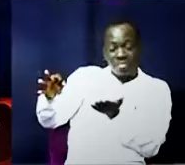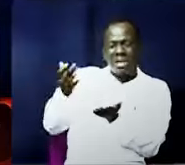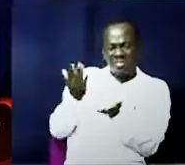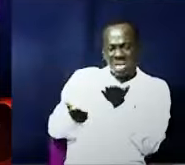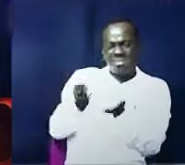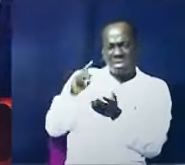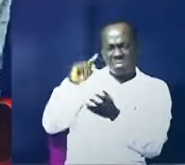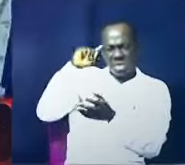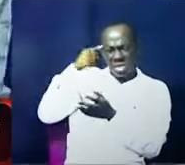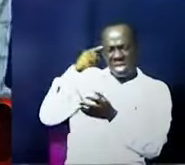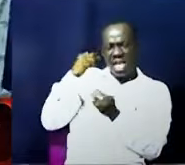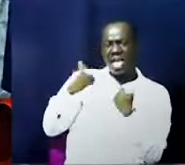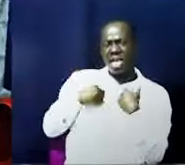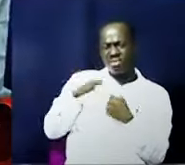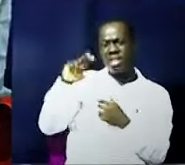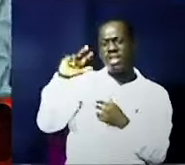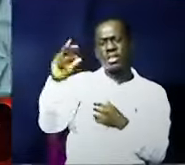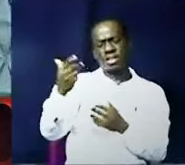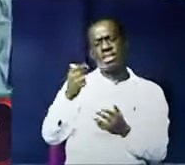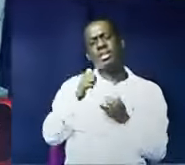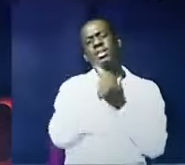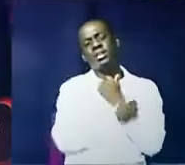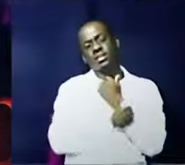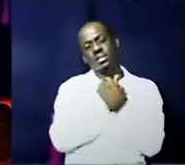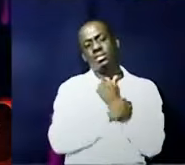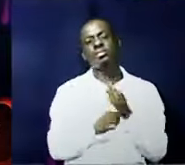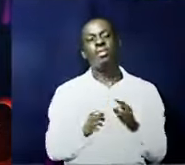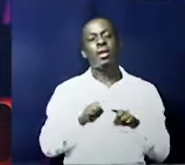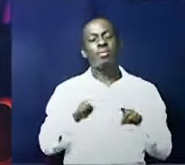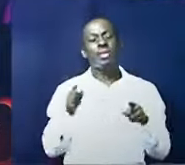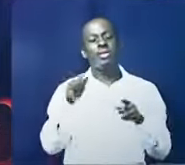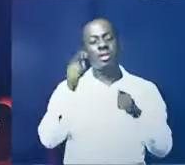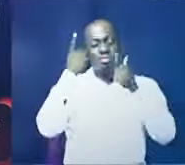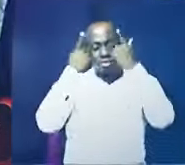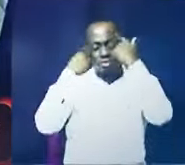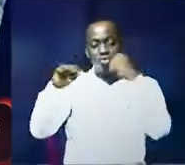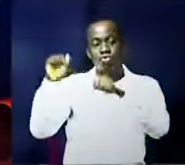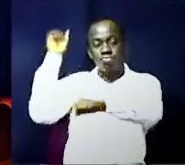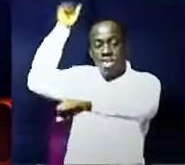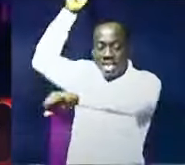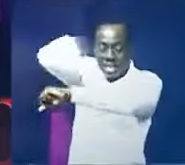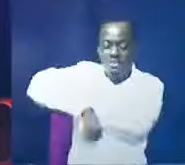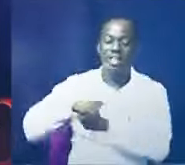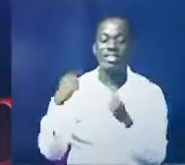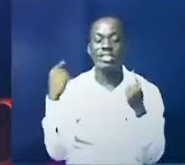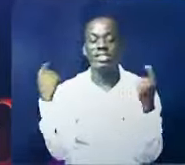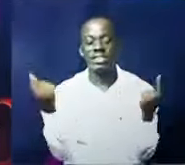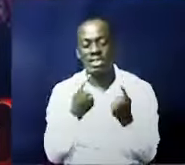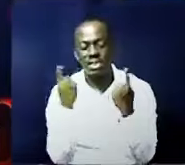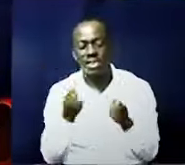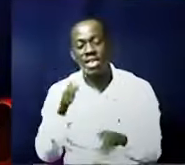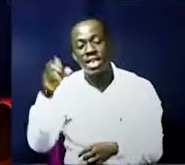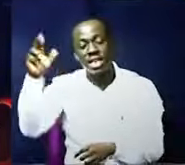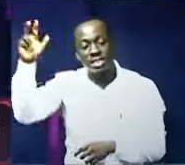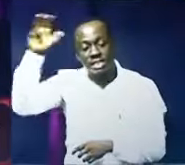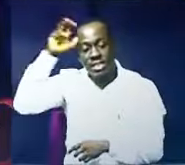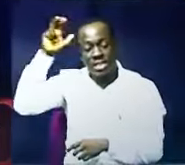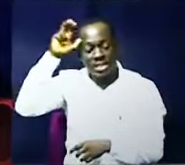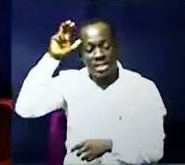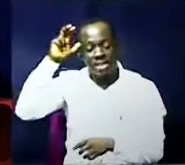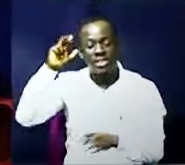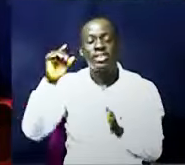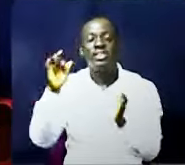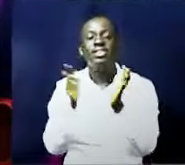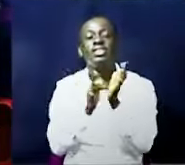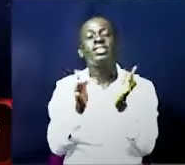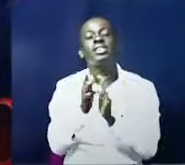awotosu mi ensa. But because he overcame sin and Satan, He had to become the savior of the world. And so he